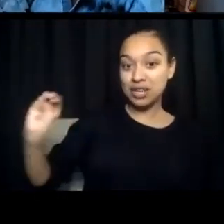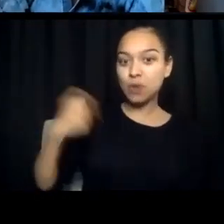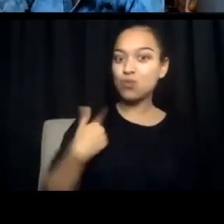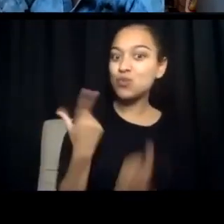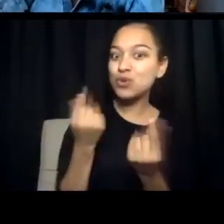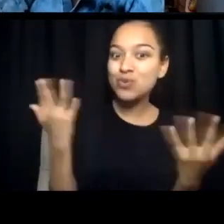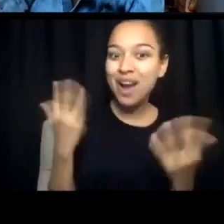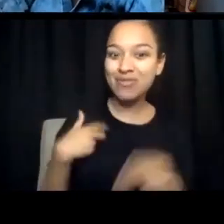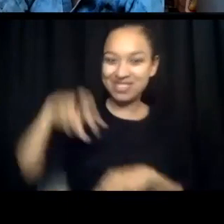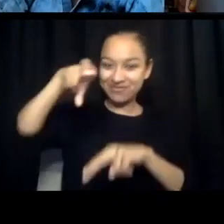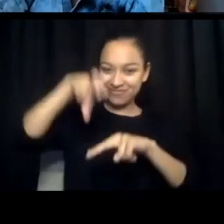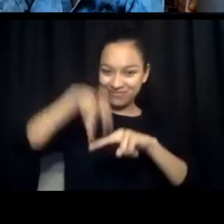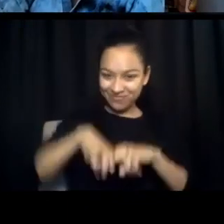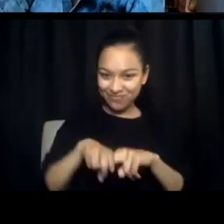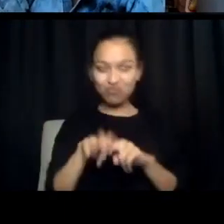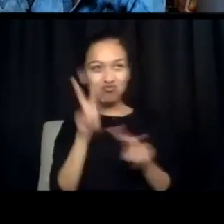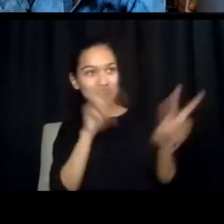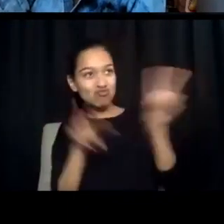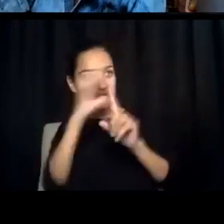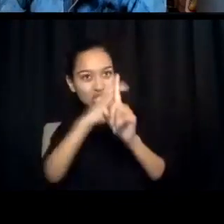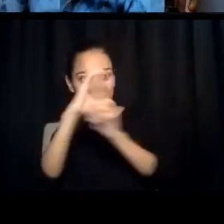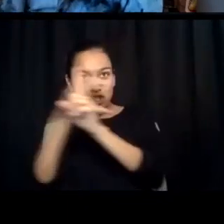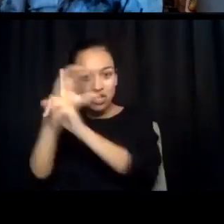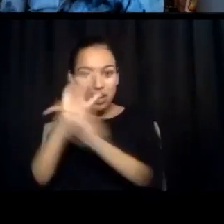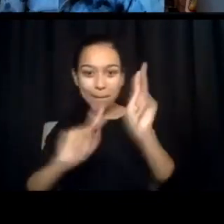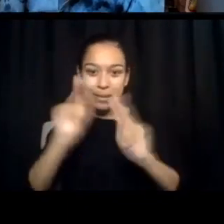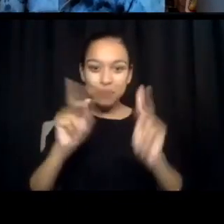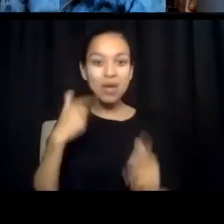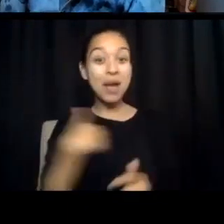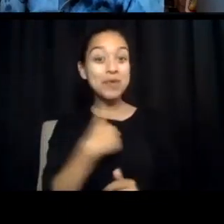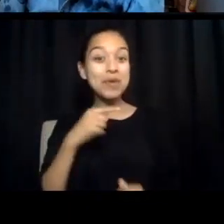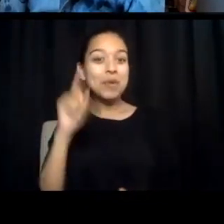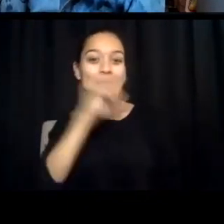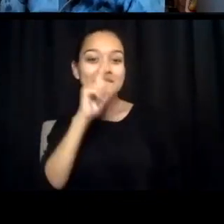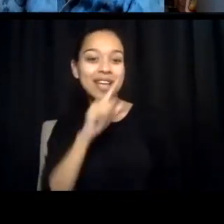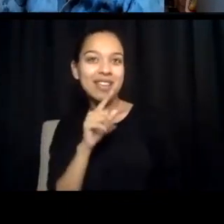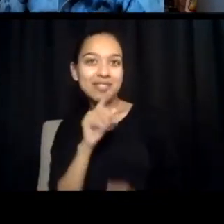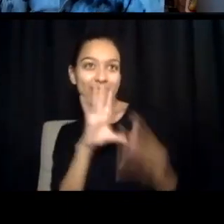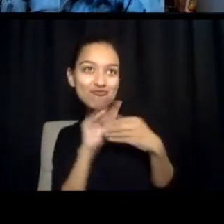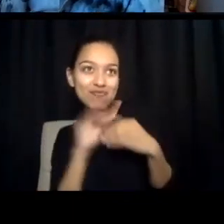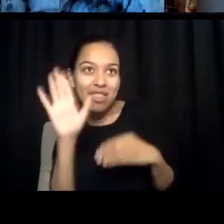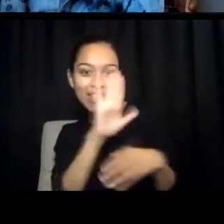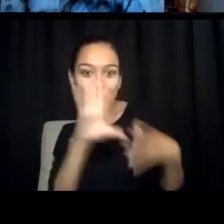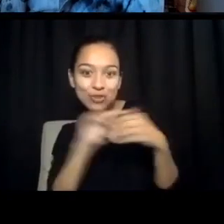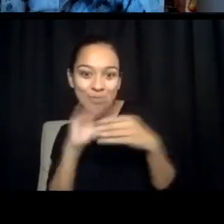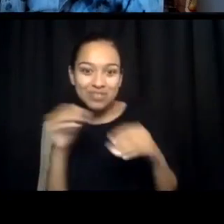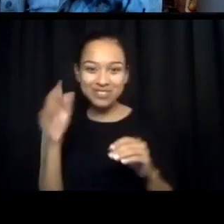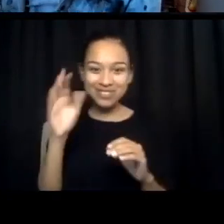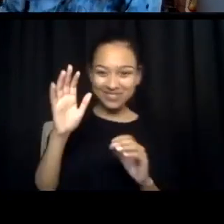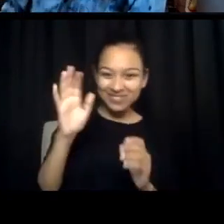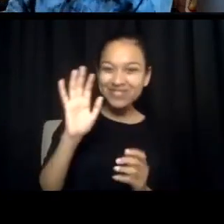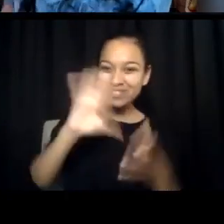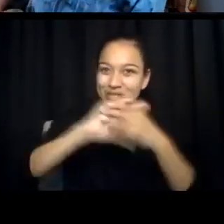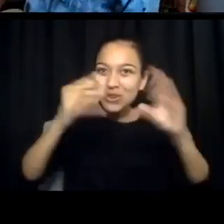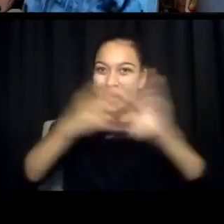people and we would start pretending to do the voices of what we thought they were saying, even though we couldn't hear them. So we just became